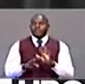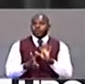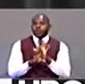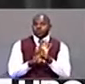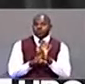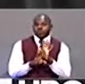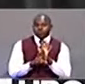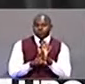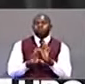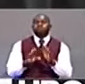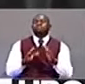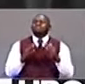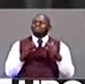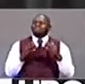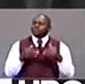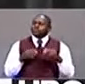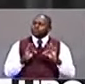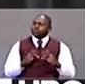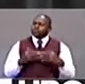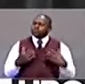that he was one of the greatest